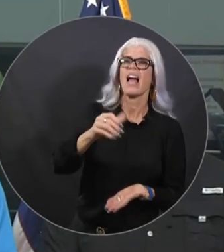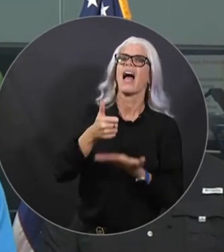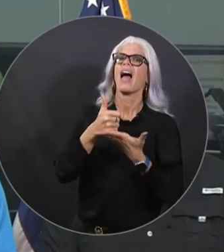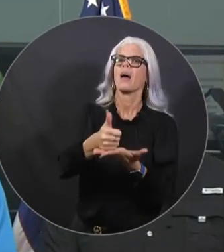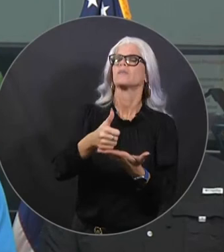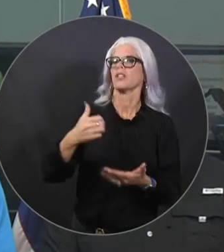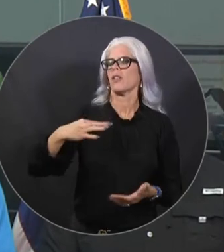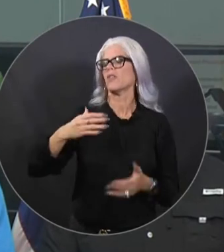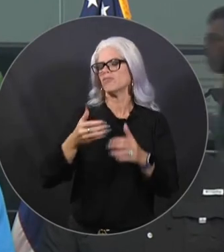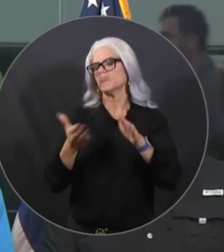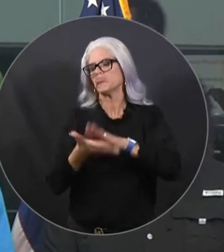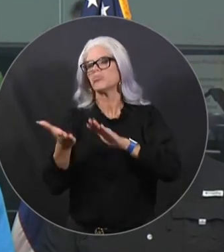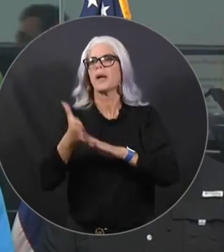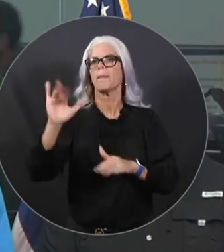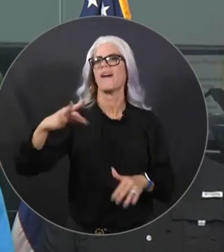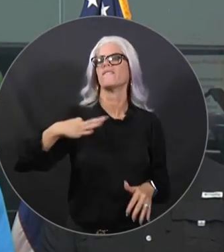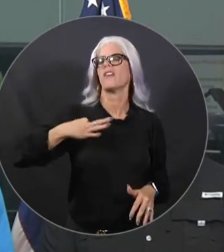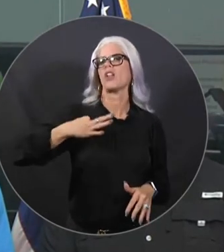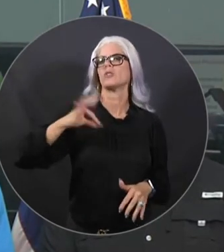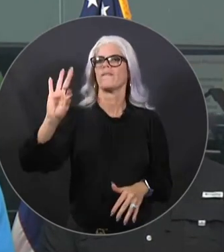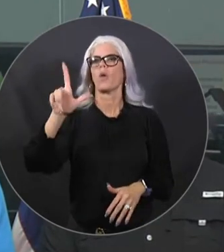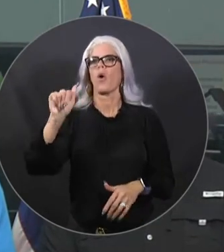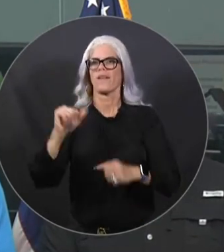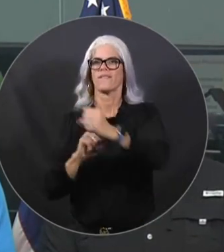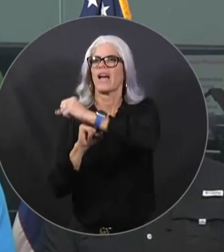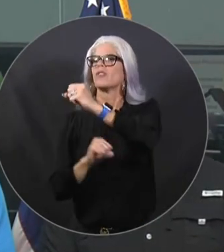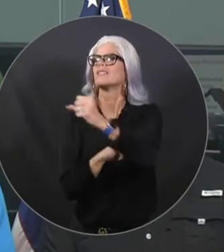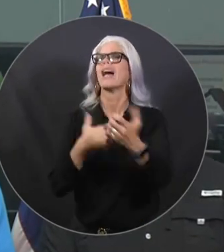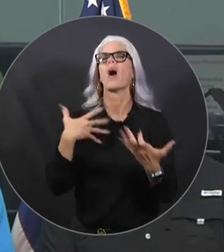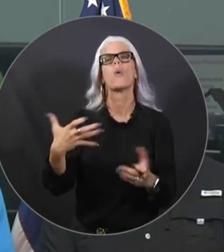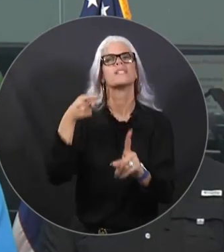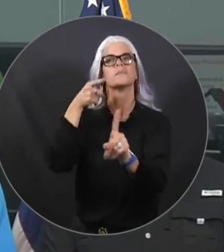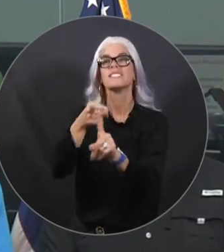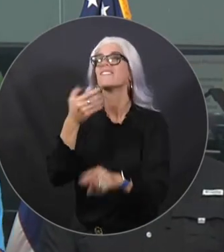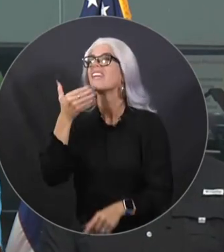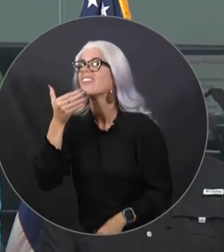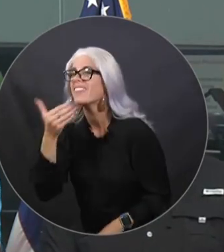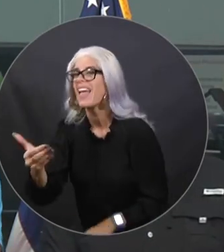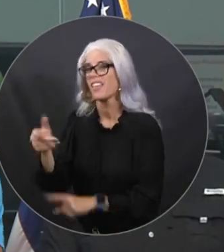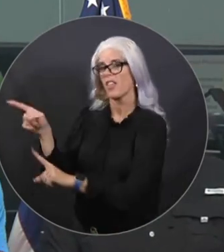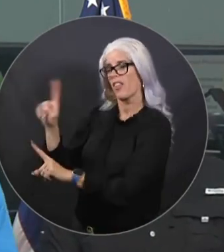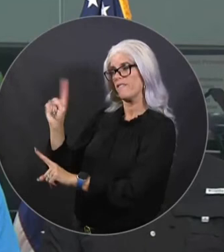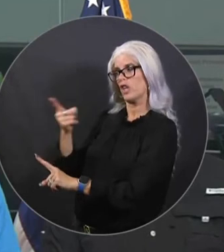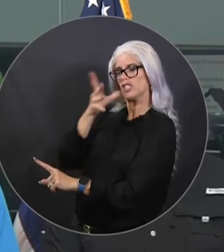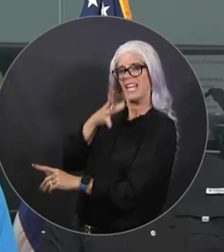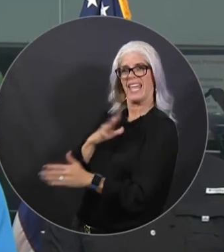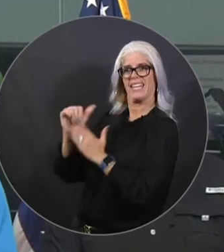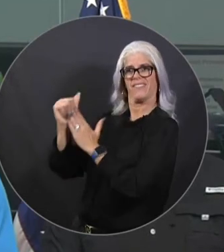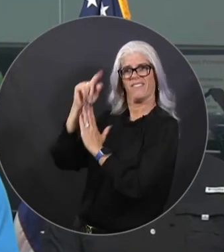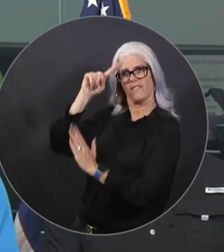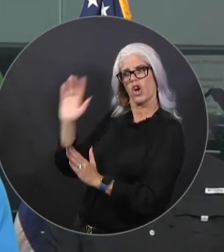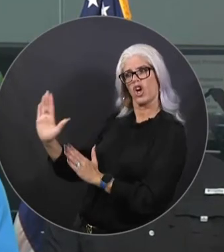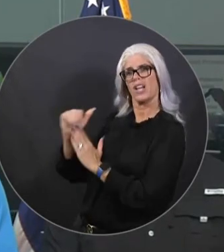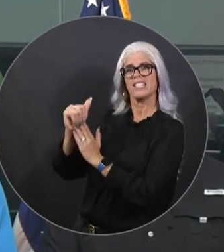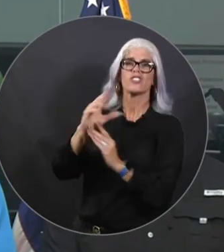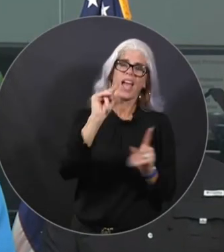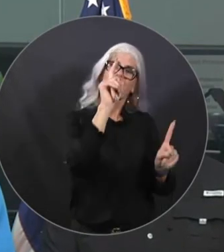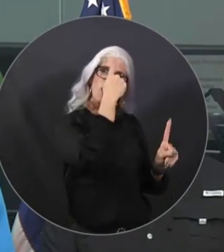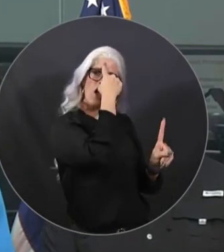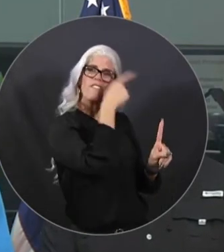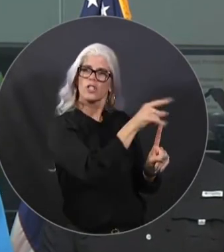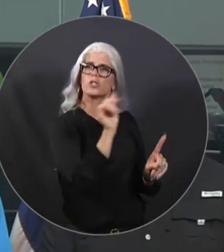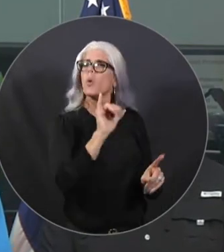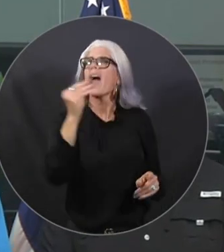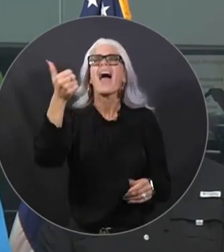everyone, I want to thank you all for being, specifically want to thank the First Lady for her leadership on this, and the governor, and everyone who is called in need.